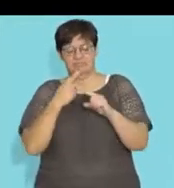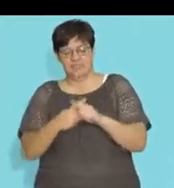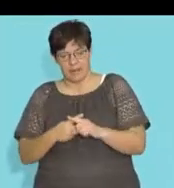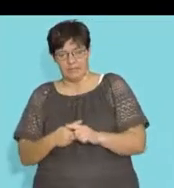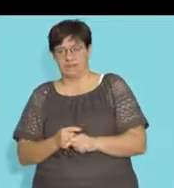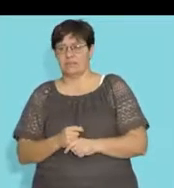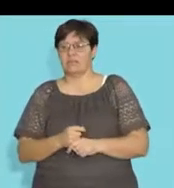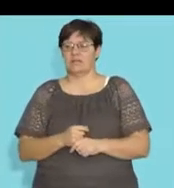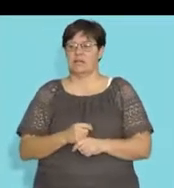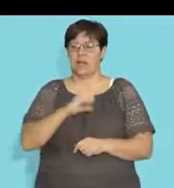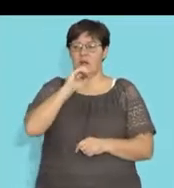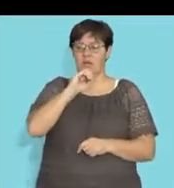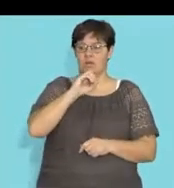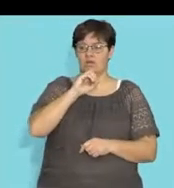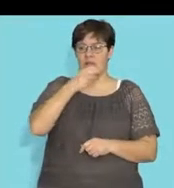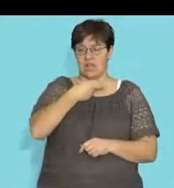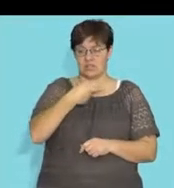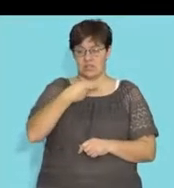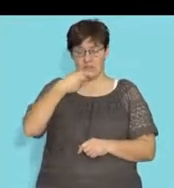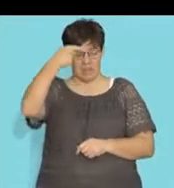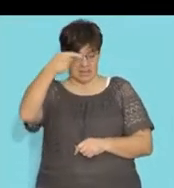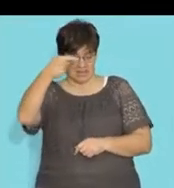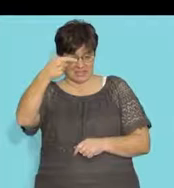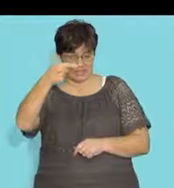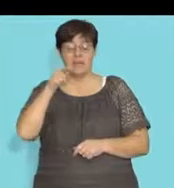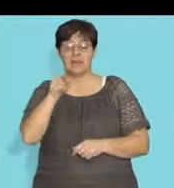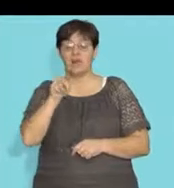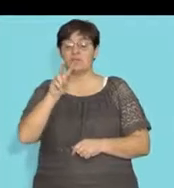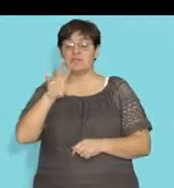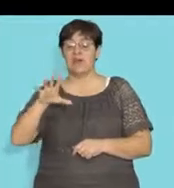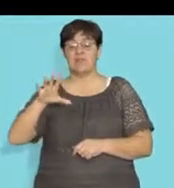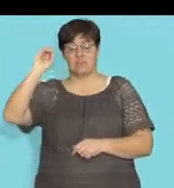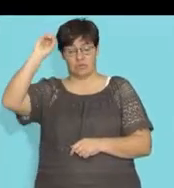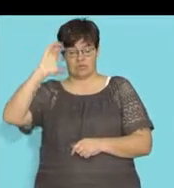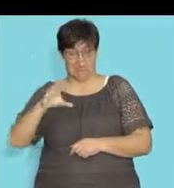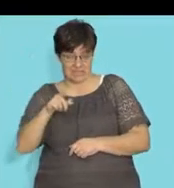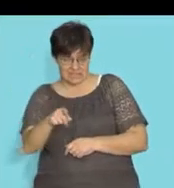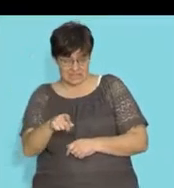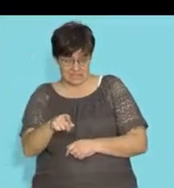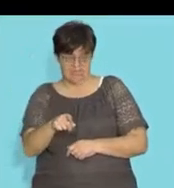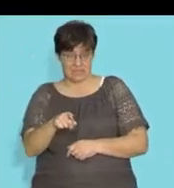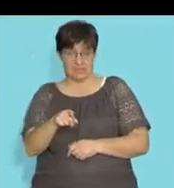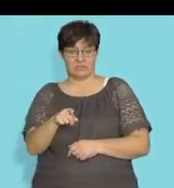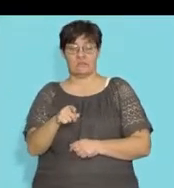times the hydroxide ion concentration is at 25 degrees and it has